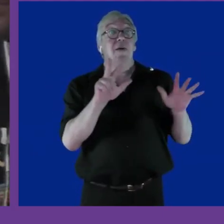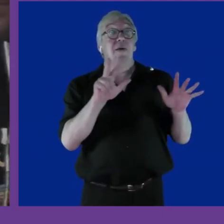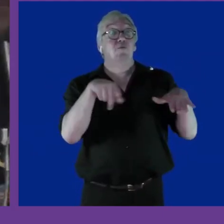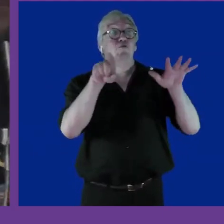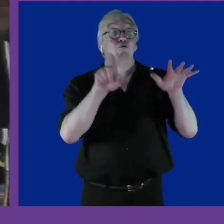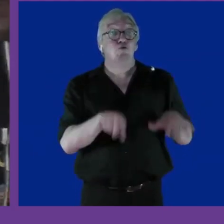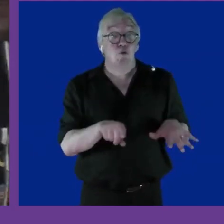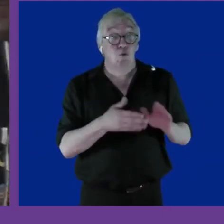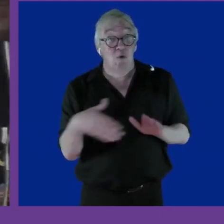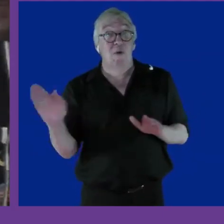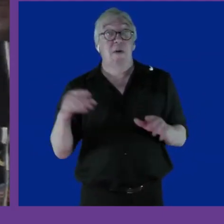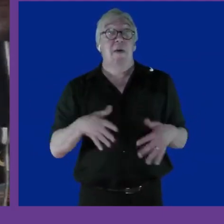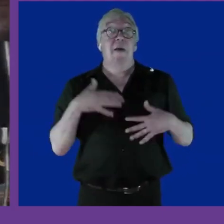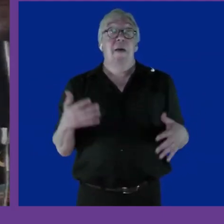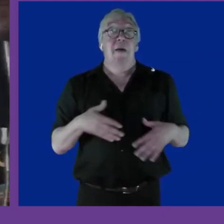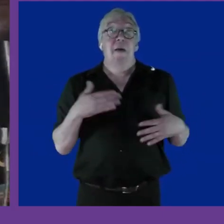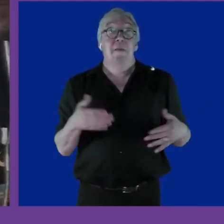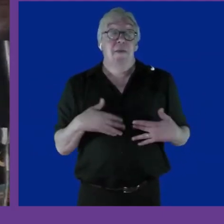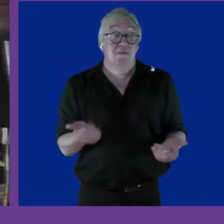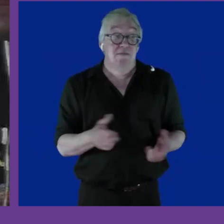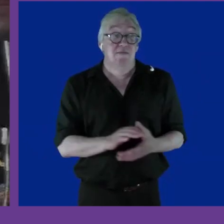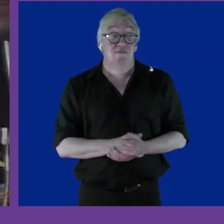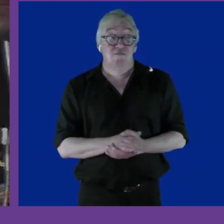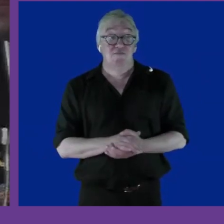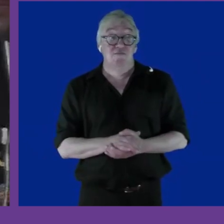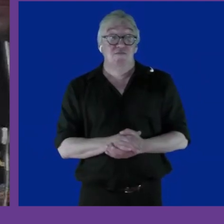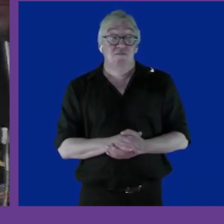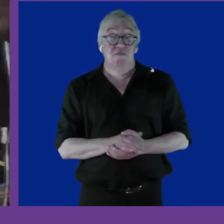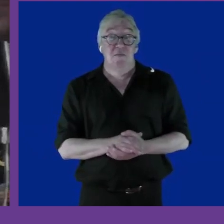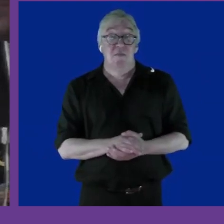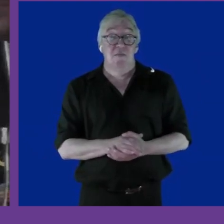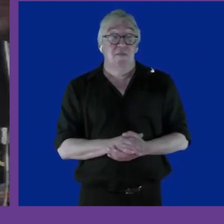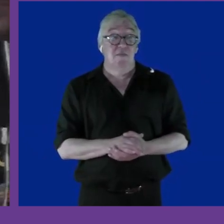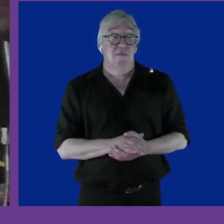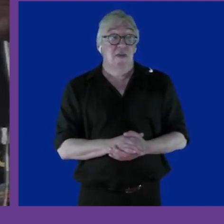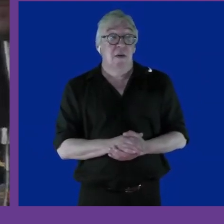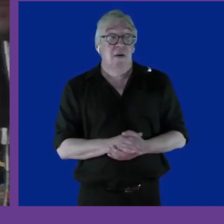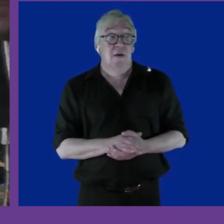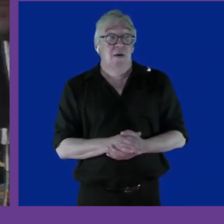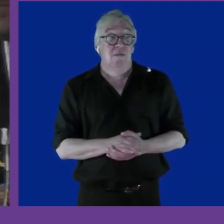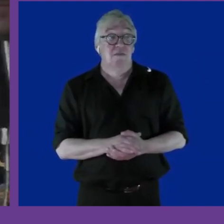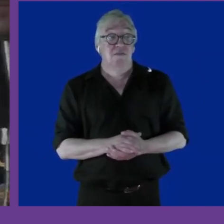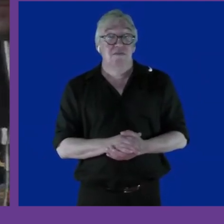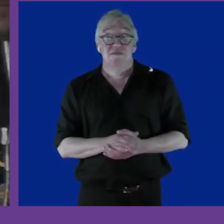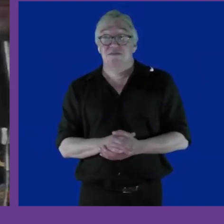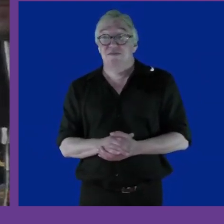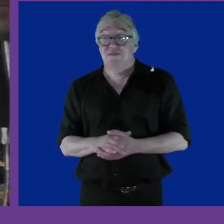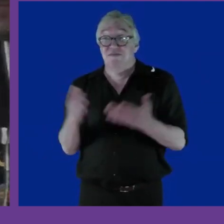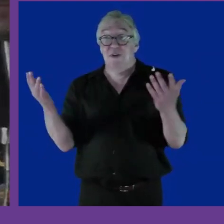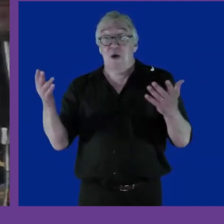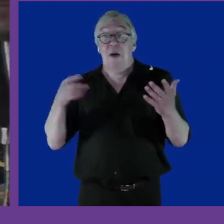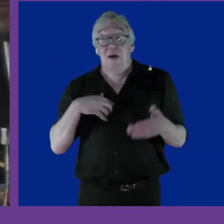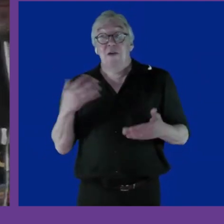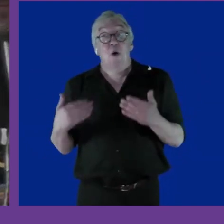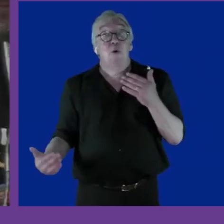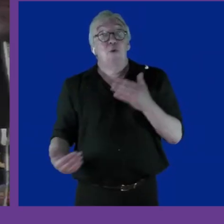because 3 days ago now, because I have another way of making myself heard